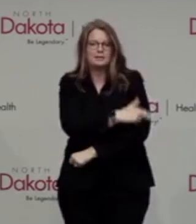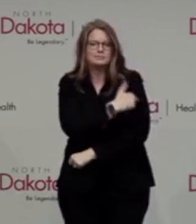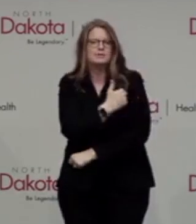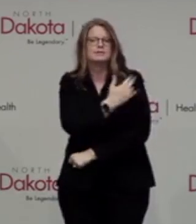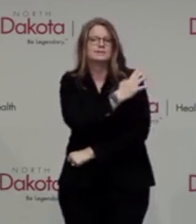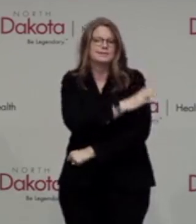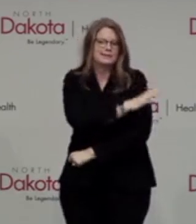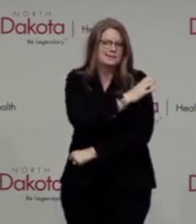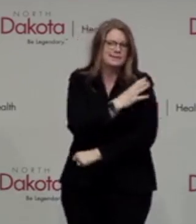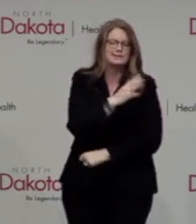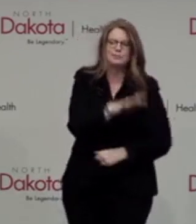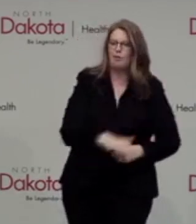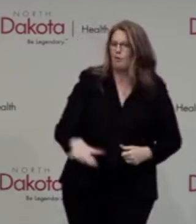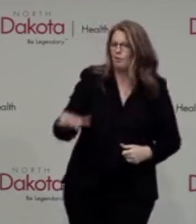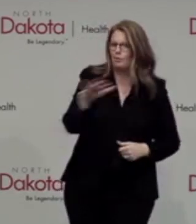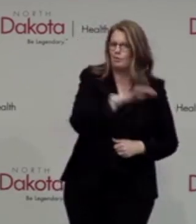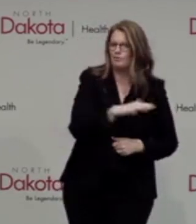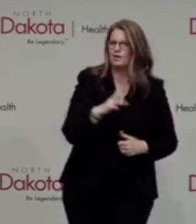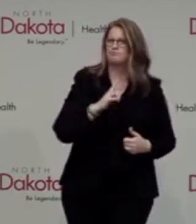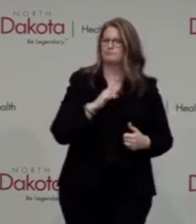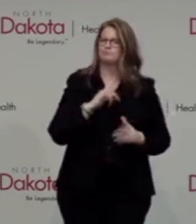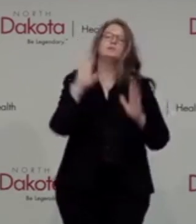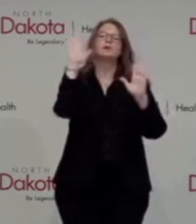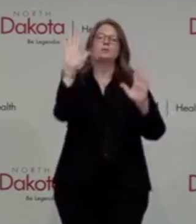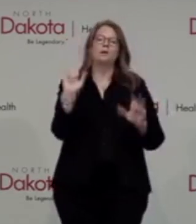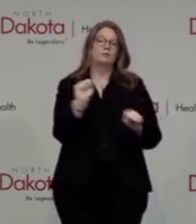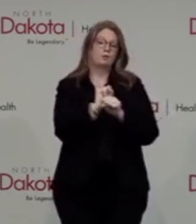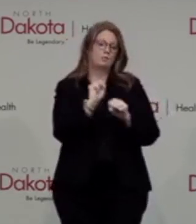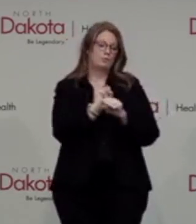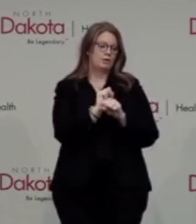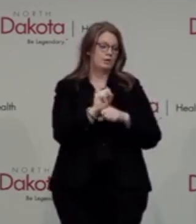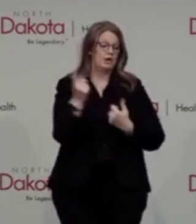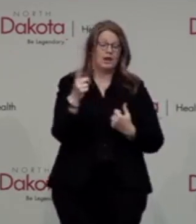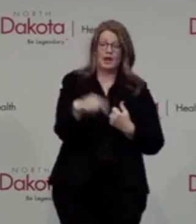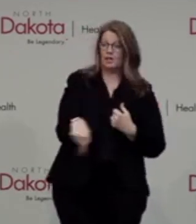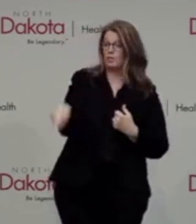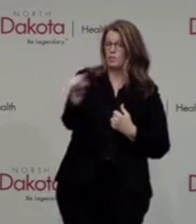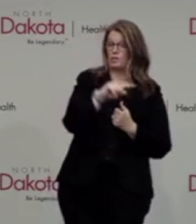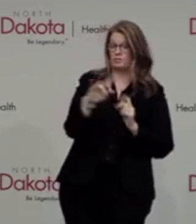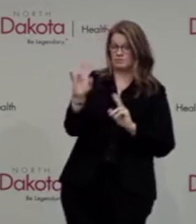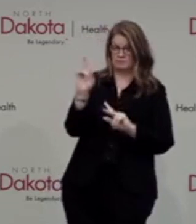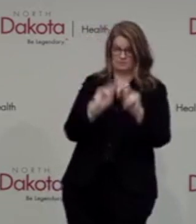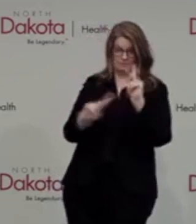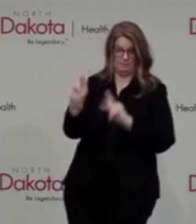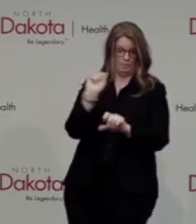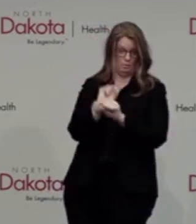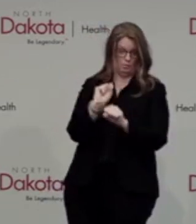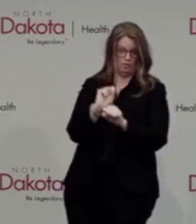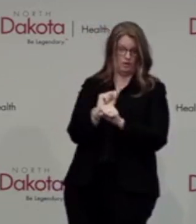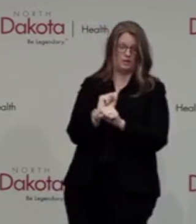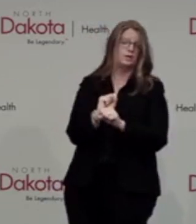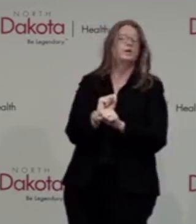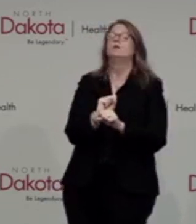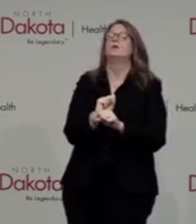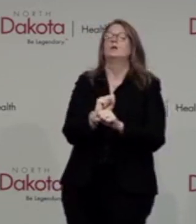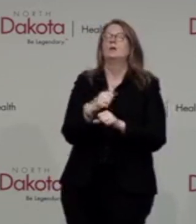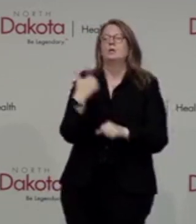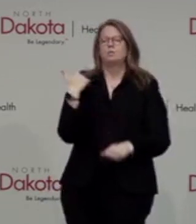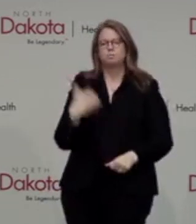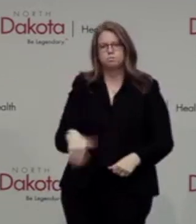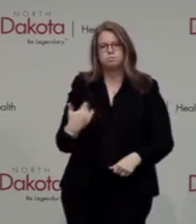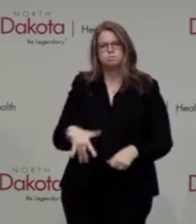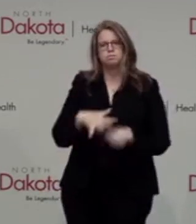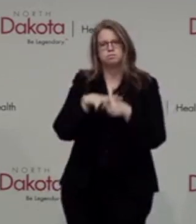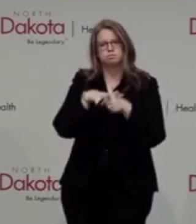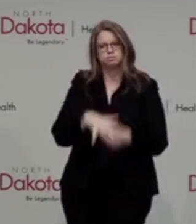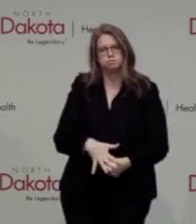state, and doing great work. And those individuals on the front line of healthcare today are under increasing